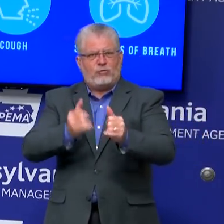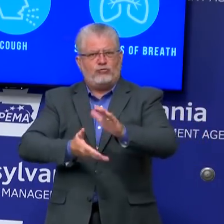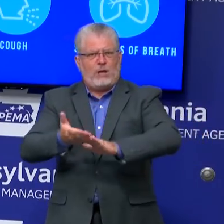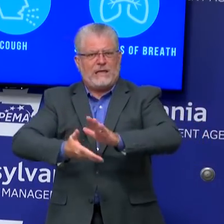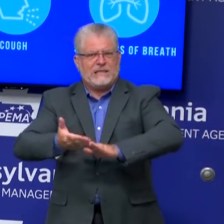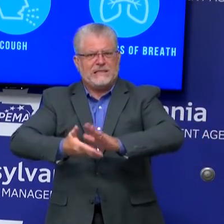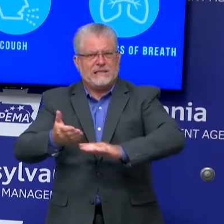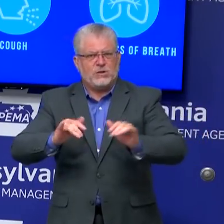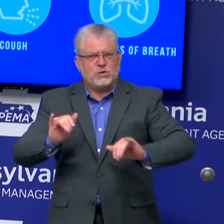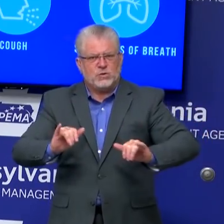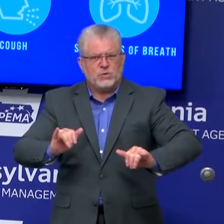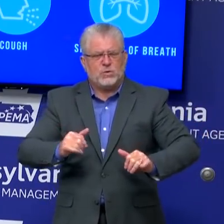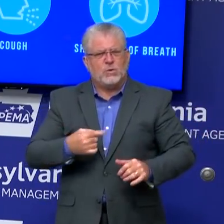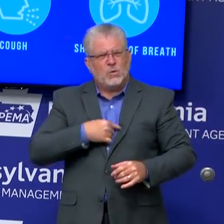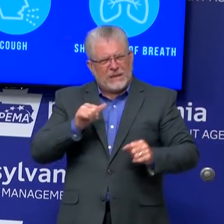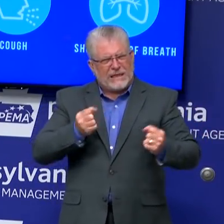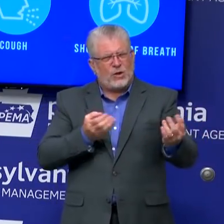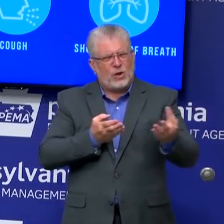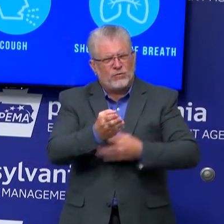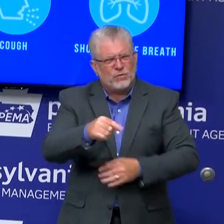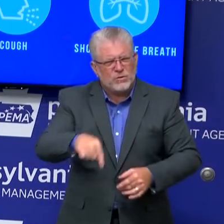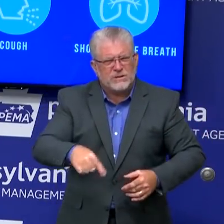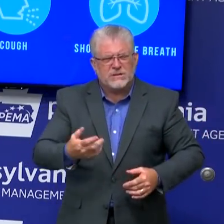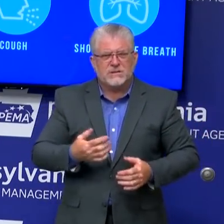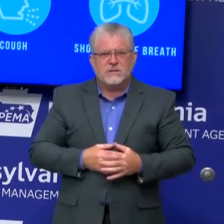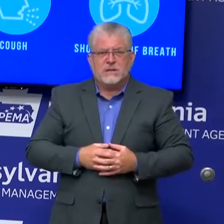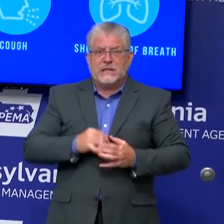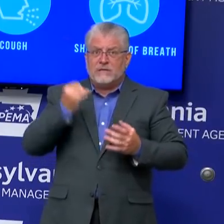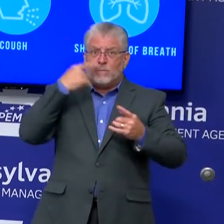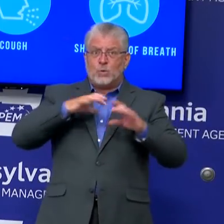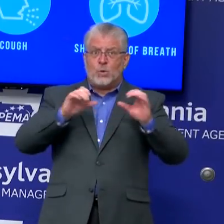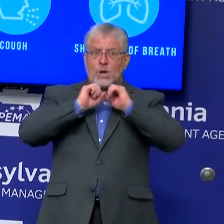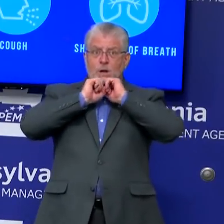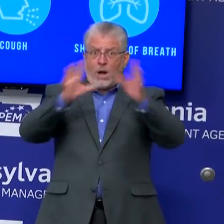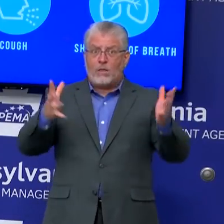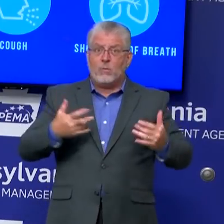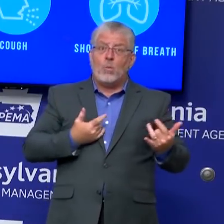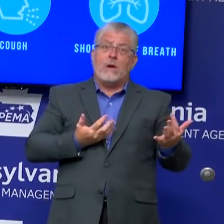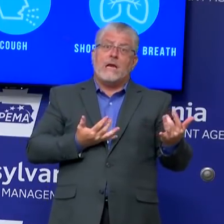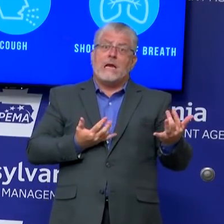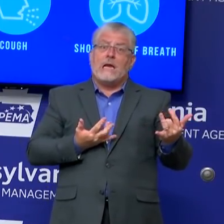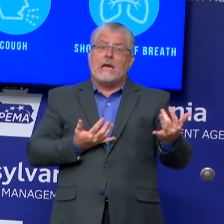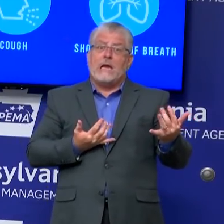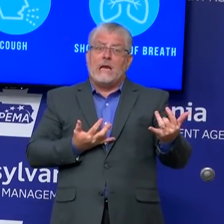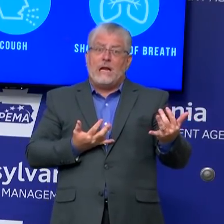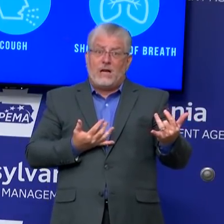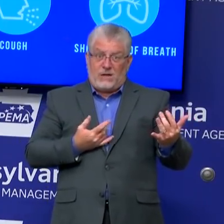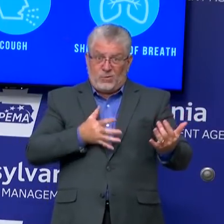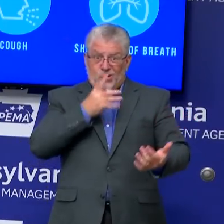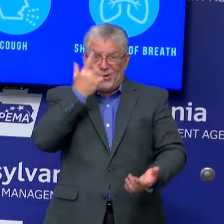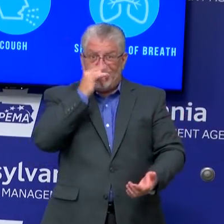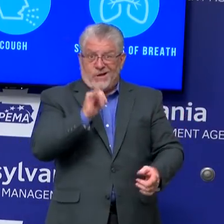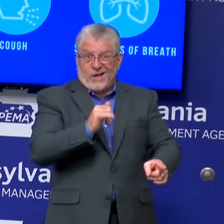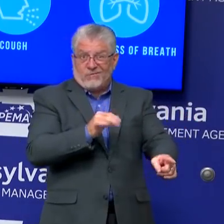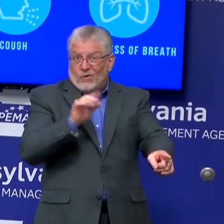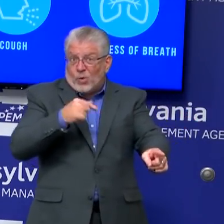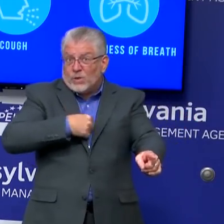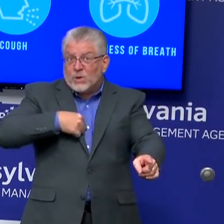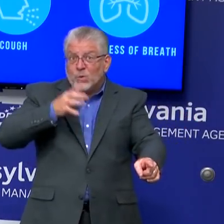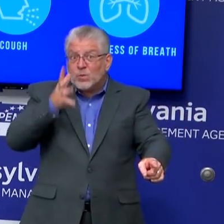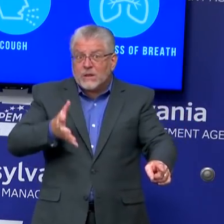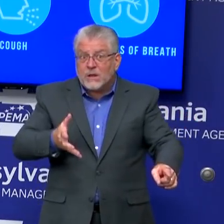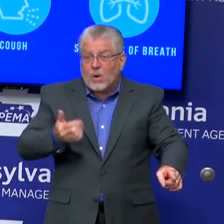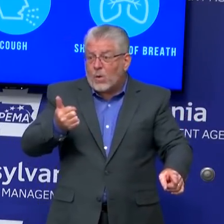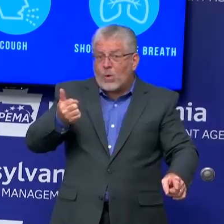quickly as possible. If we do nothing, I can guarantee you we'll be looking a lot more like Florida than we looked like Pennsylvania